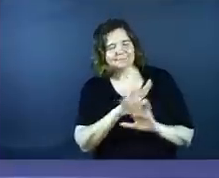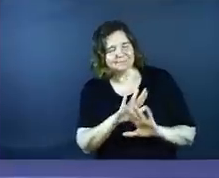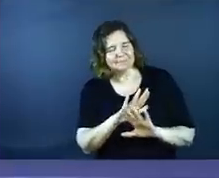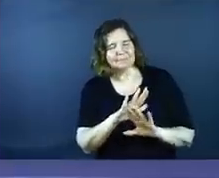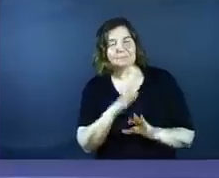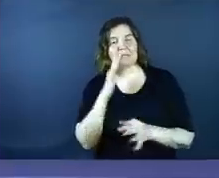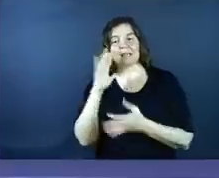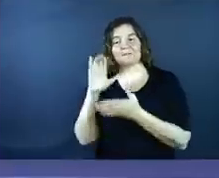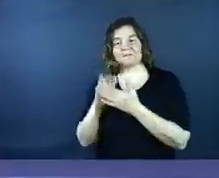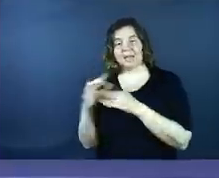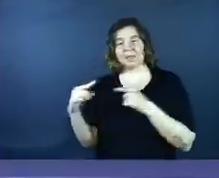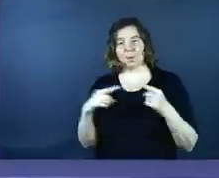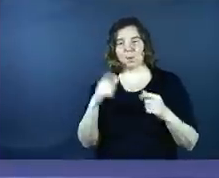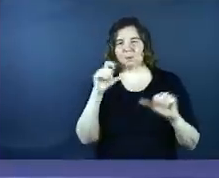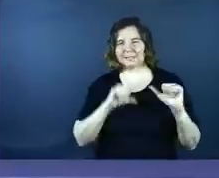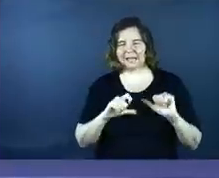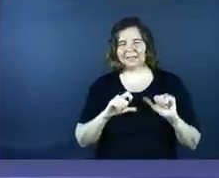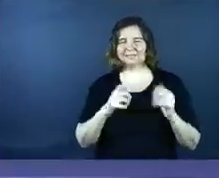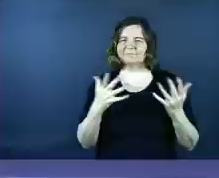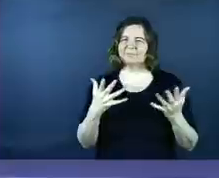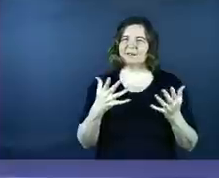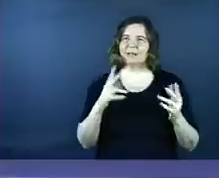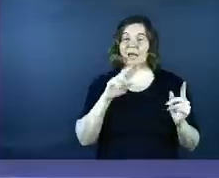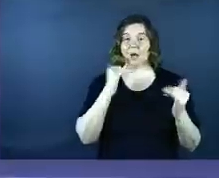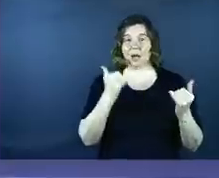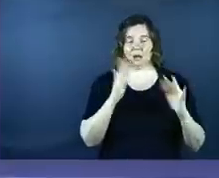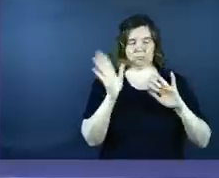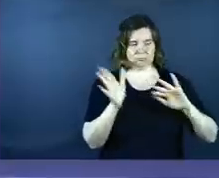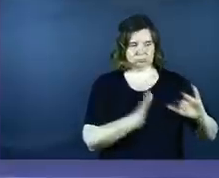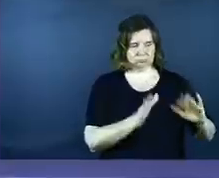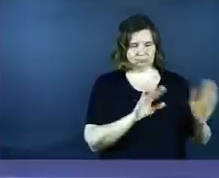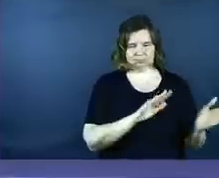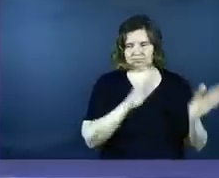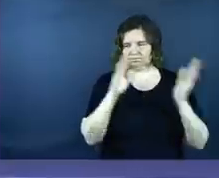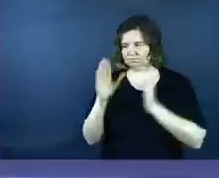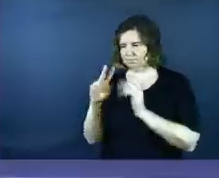Is faith at war with science? Let's come at it from the other side.